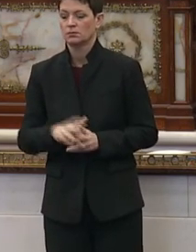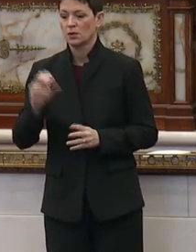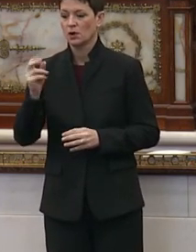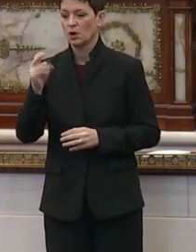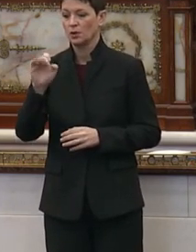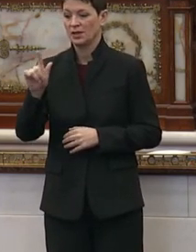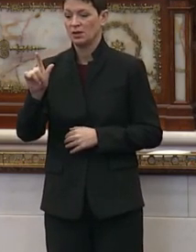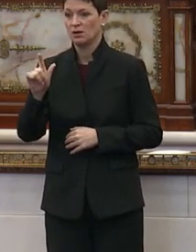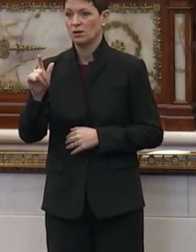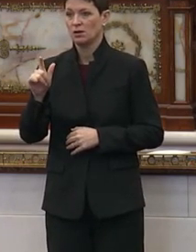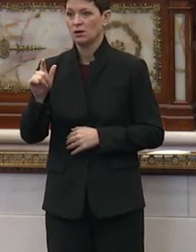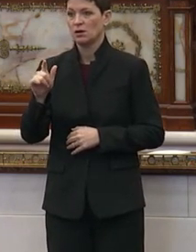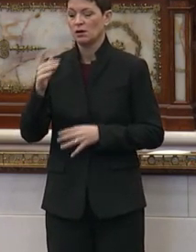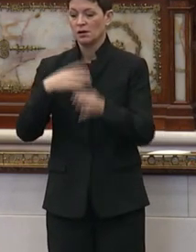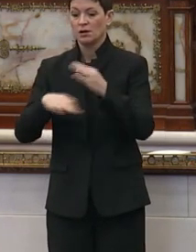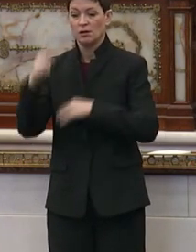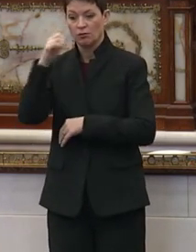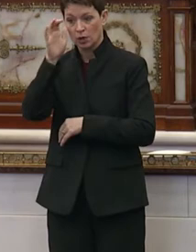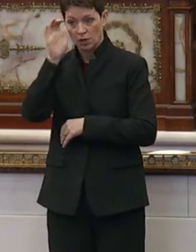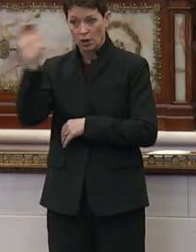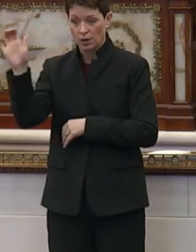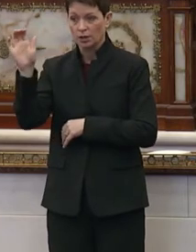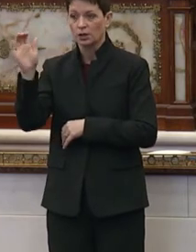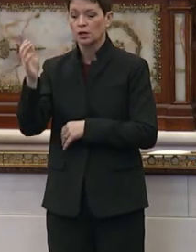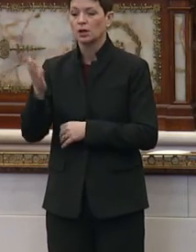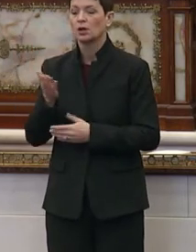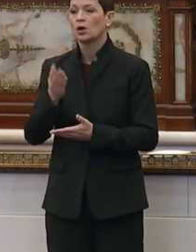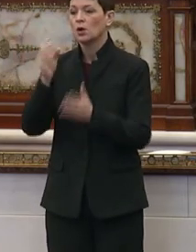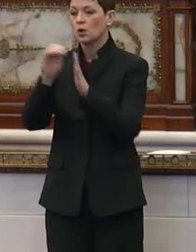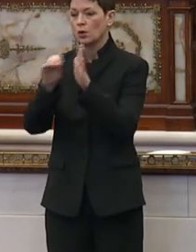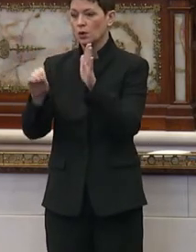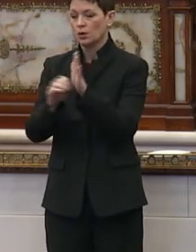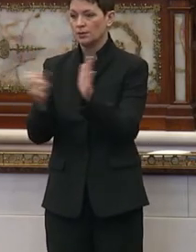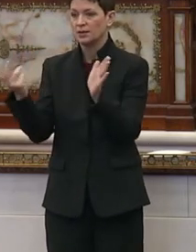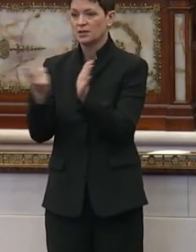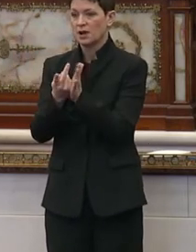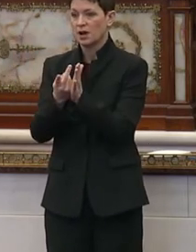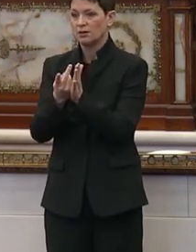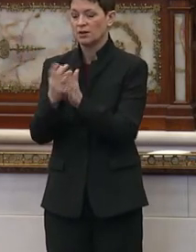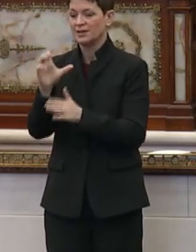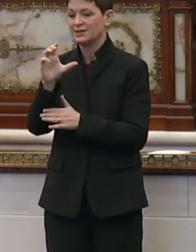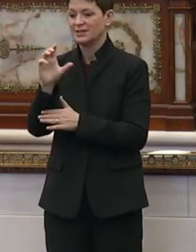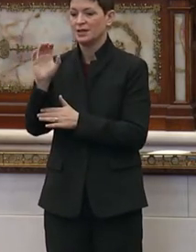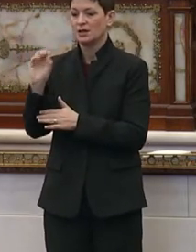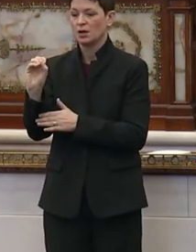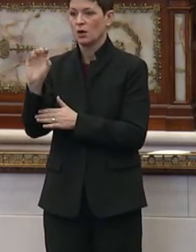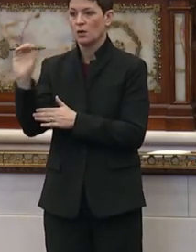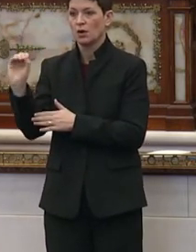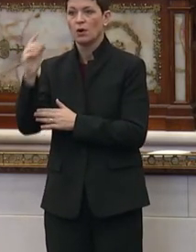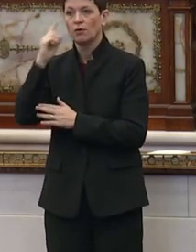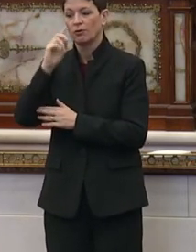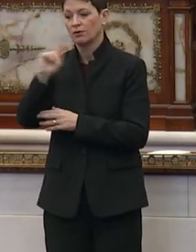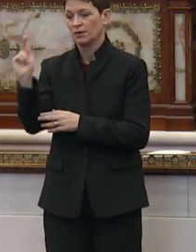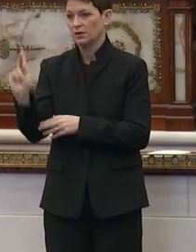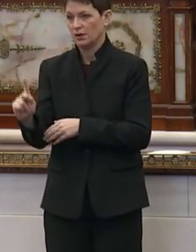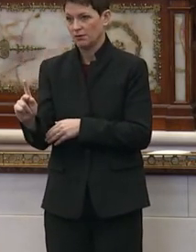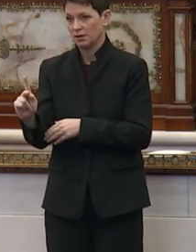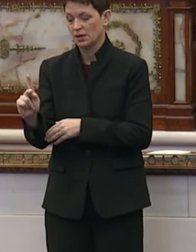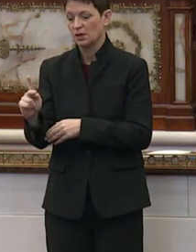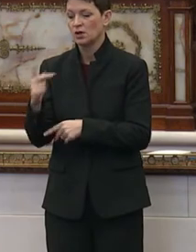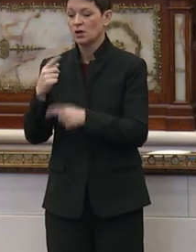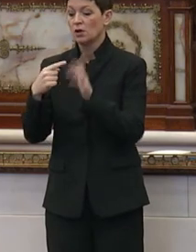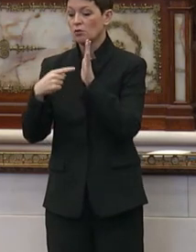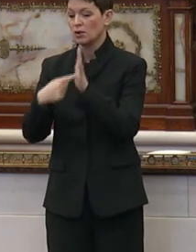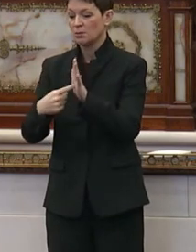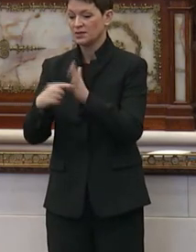Councilman O'Neill offers on behalf of Council President Clark an ordinance authorizing the Chief Information Officer for the City of Philadelphia, on behalf